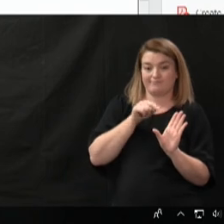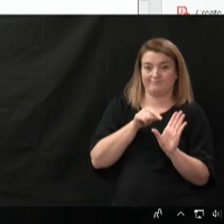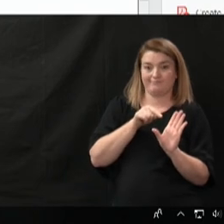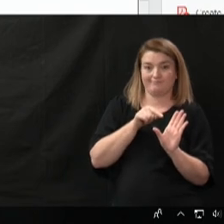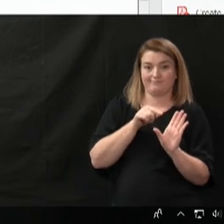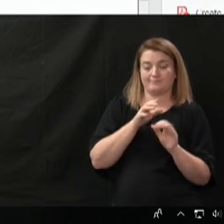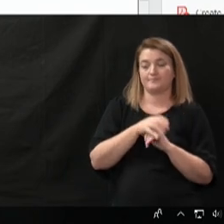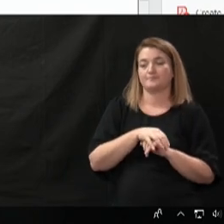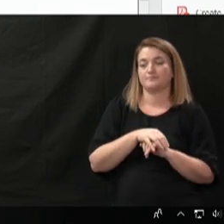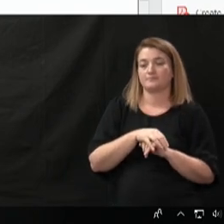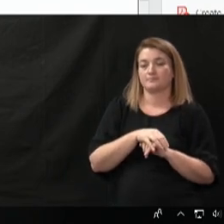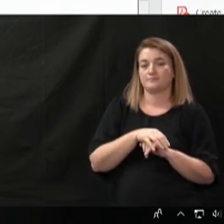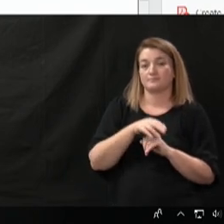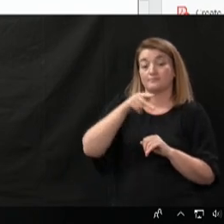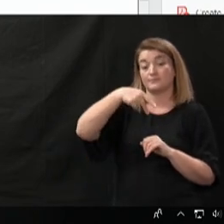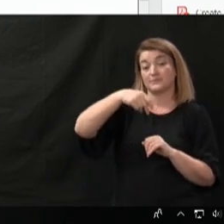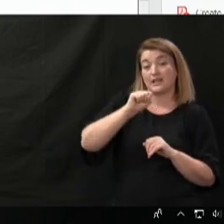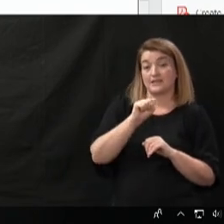with a silent P.